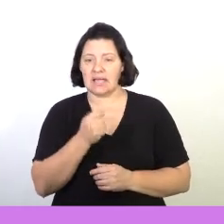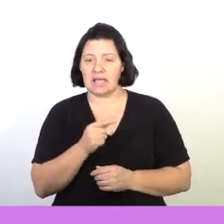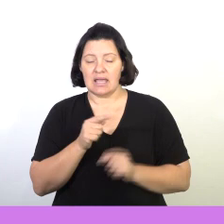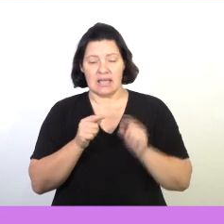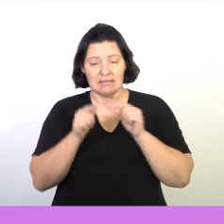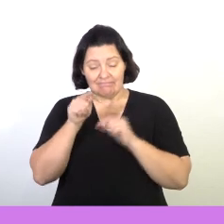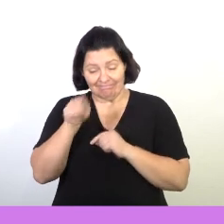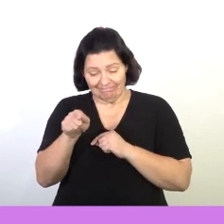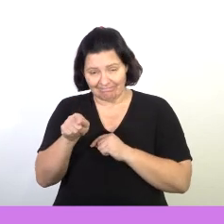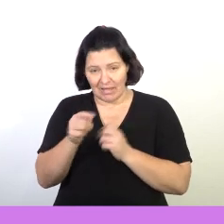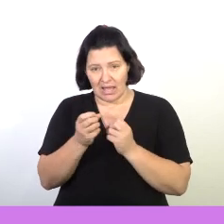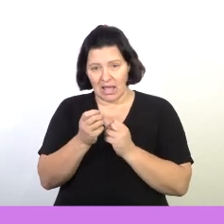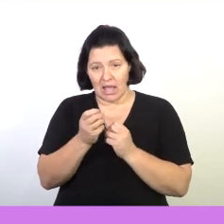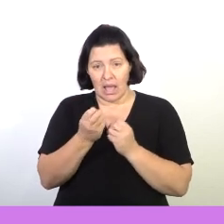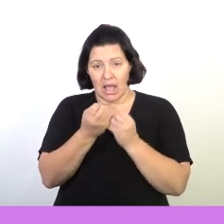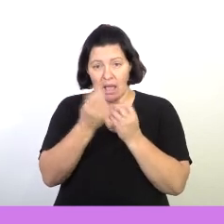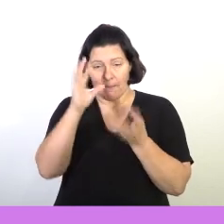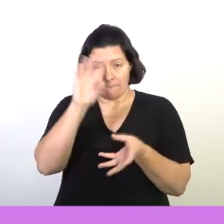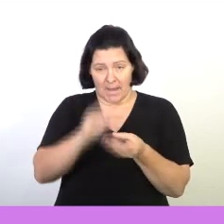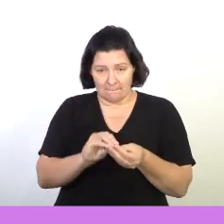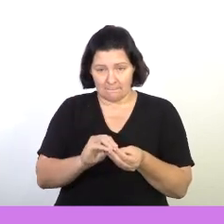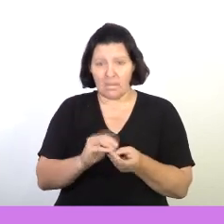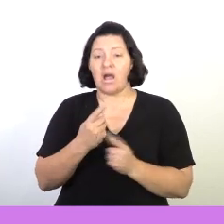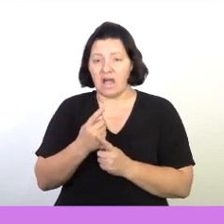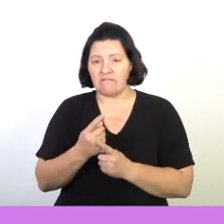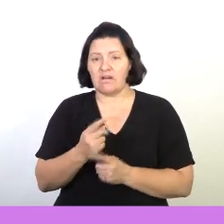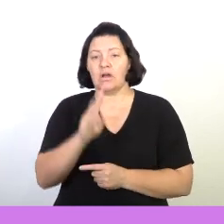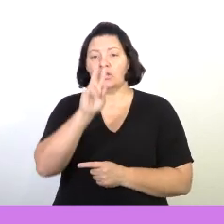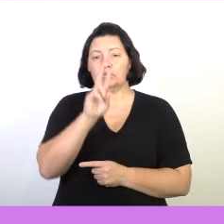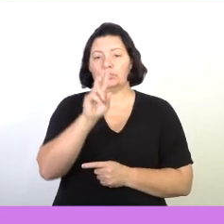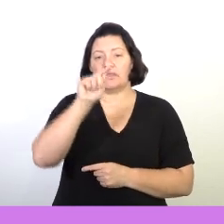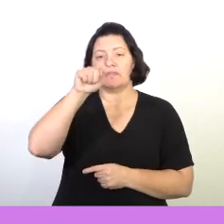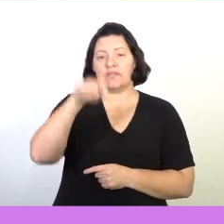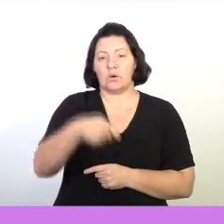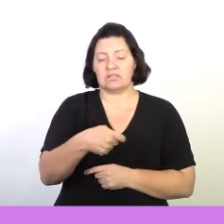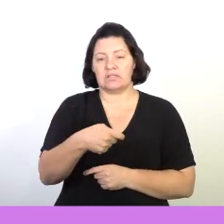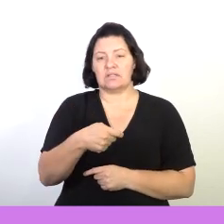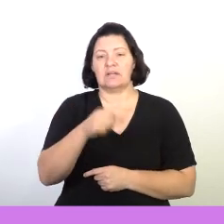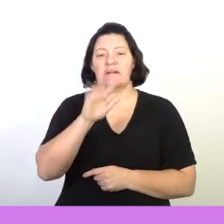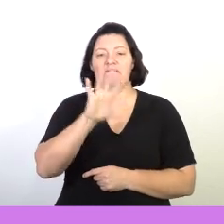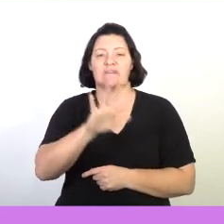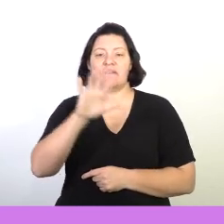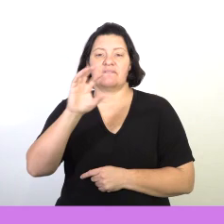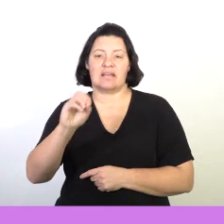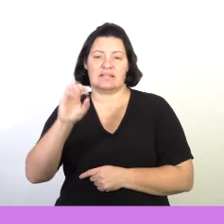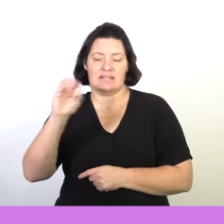say that divide by 1,000, we get